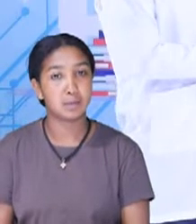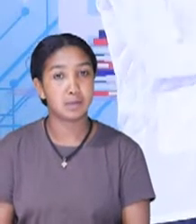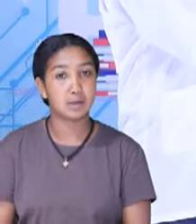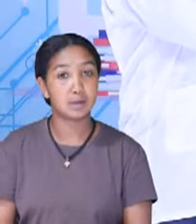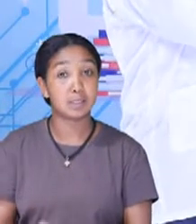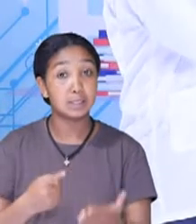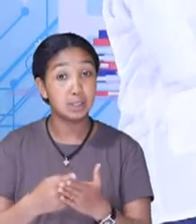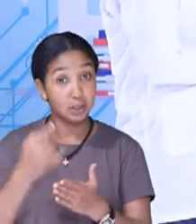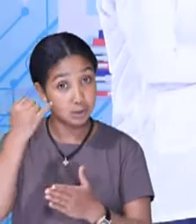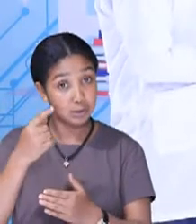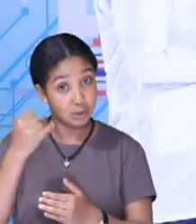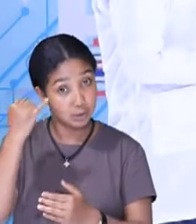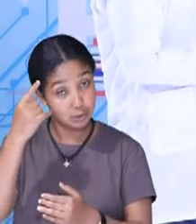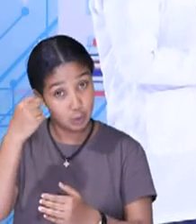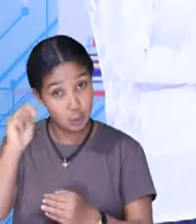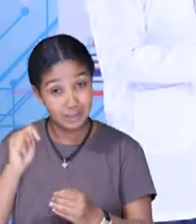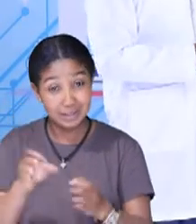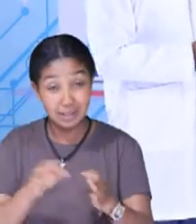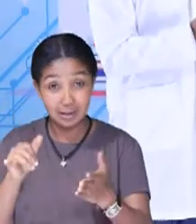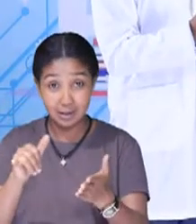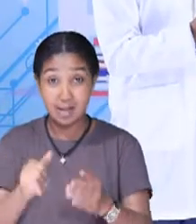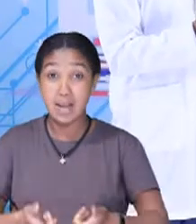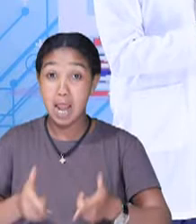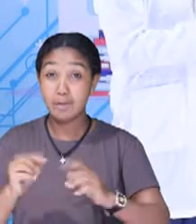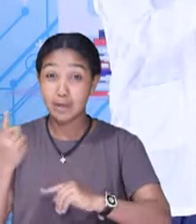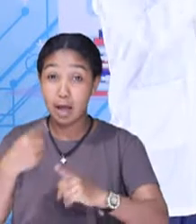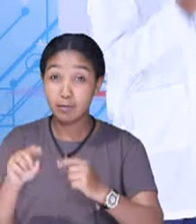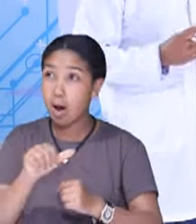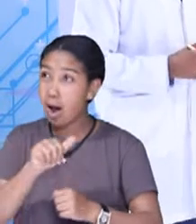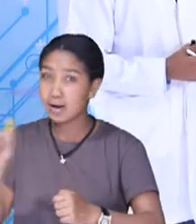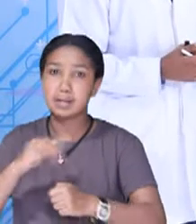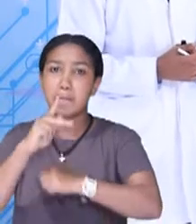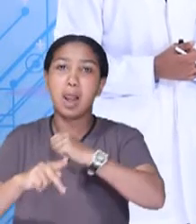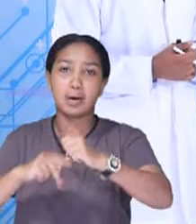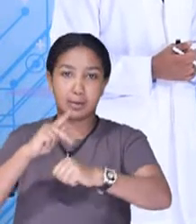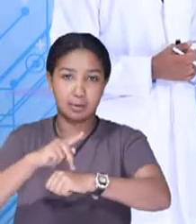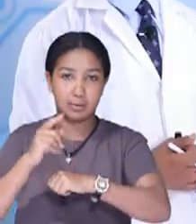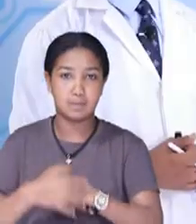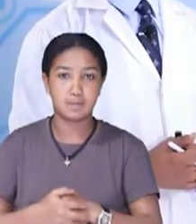Even if this theory states life came from another planet,